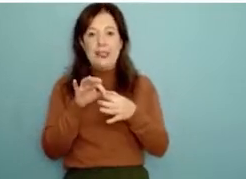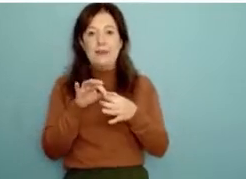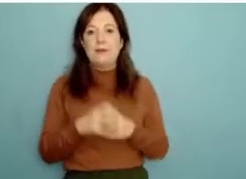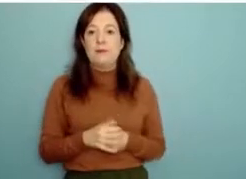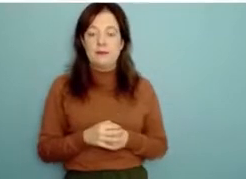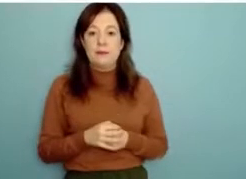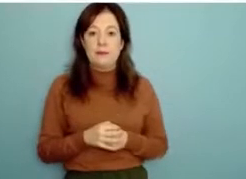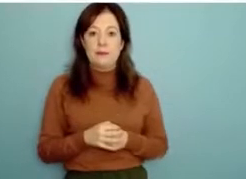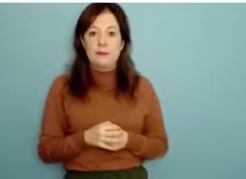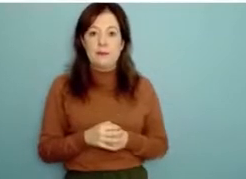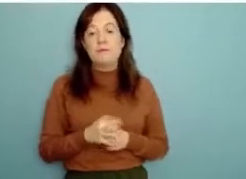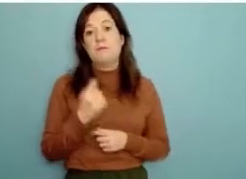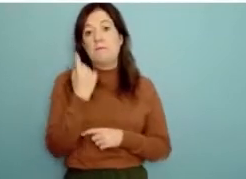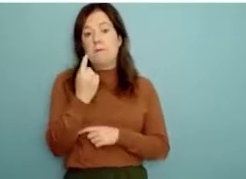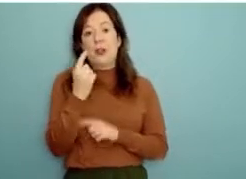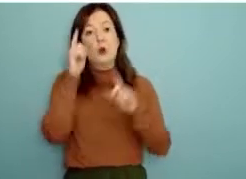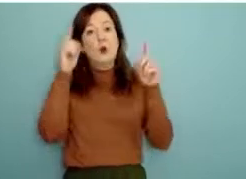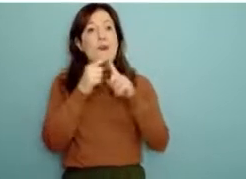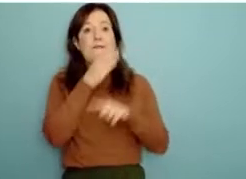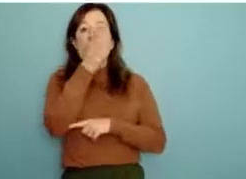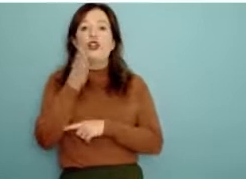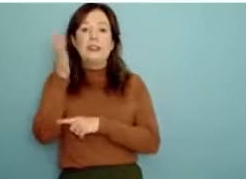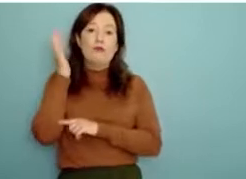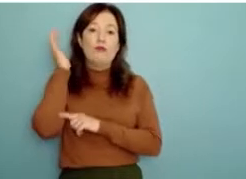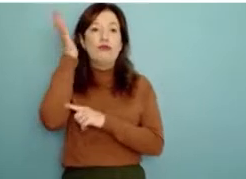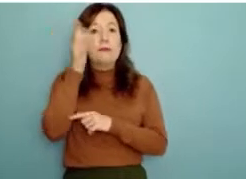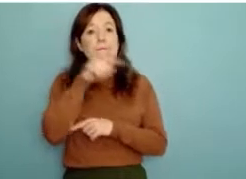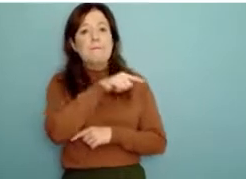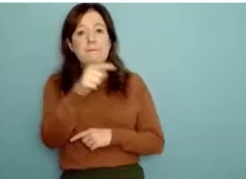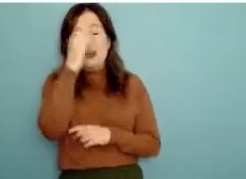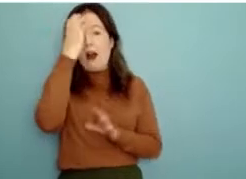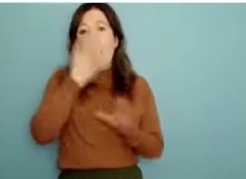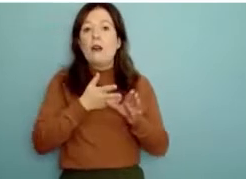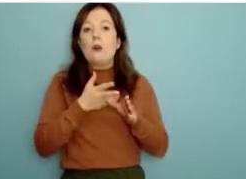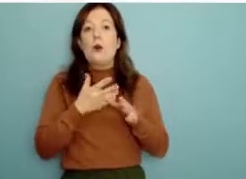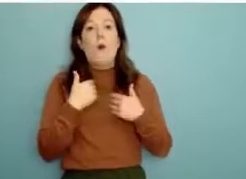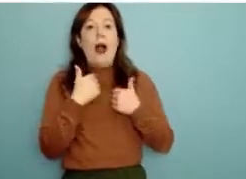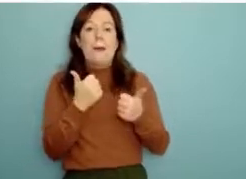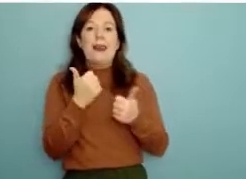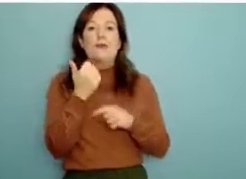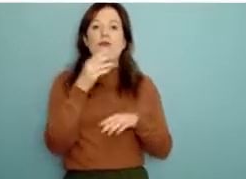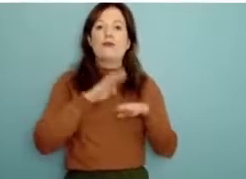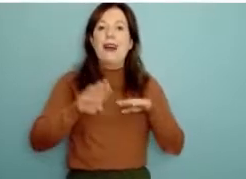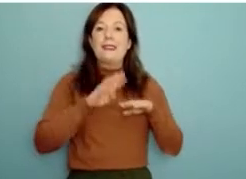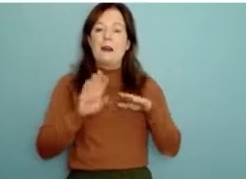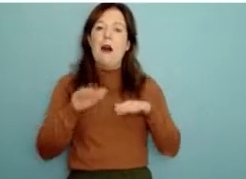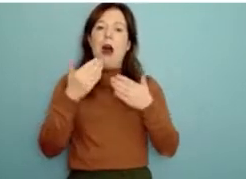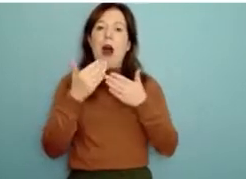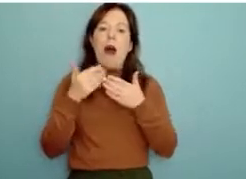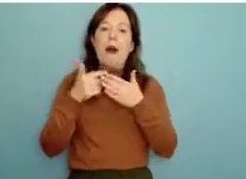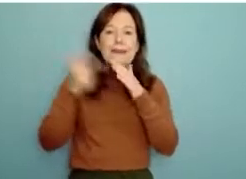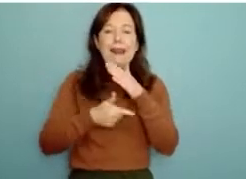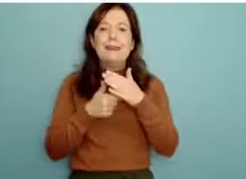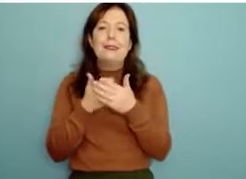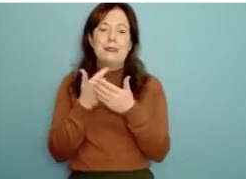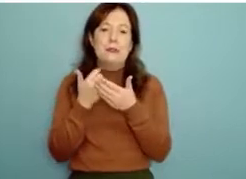speaks at a number of universities for their psychological wellbeing practitioner and high-intensity training courses. Welcome,